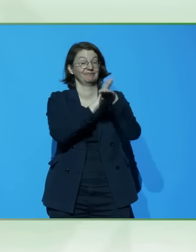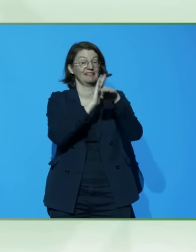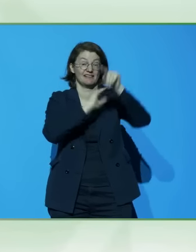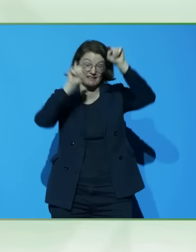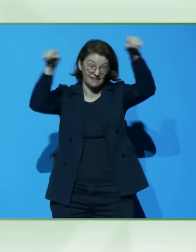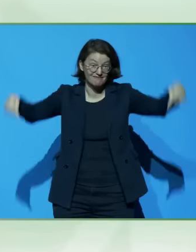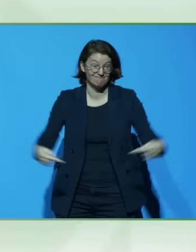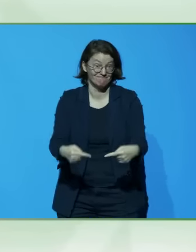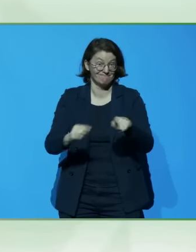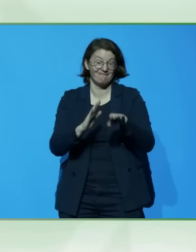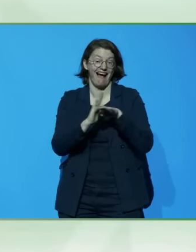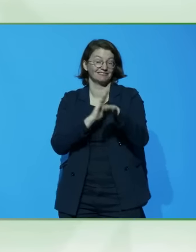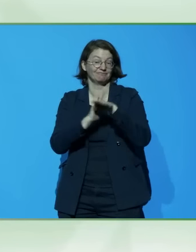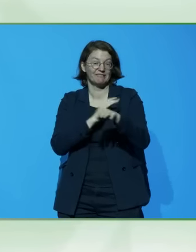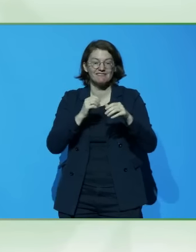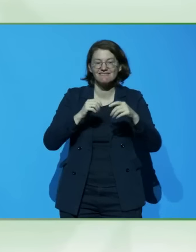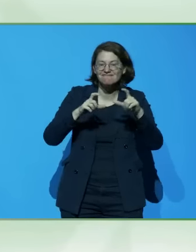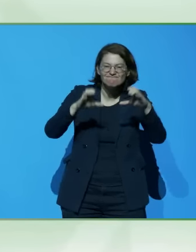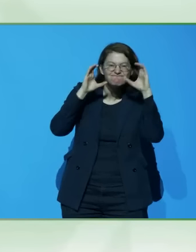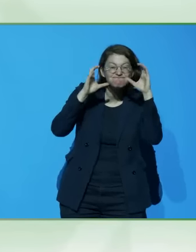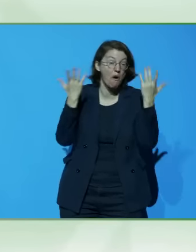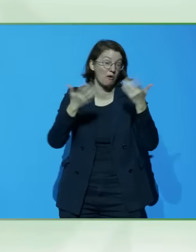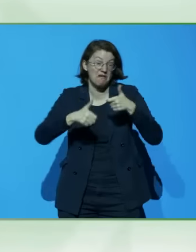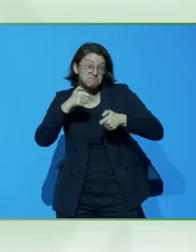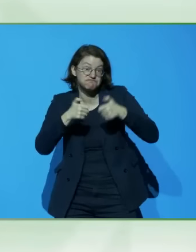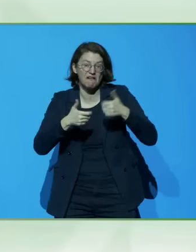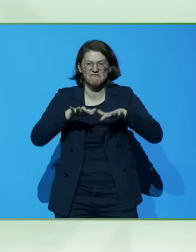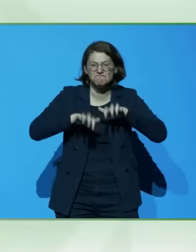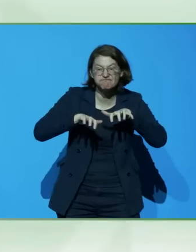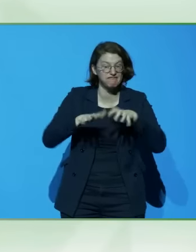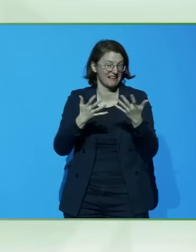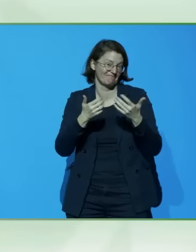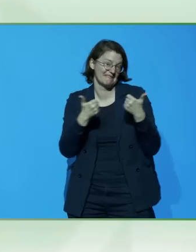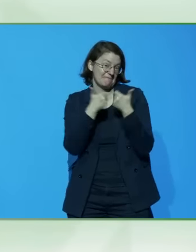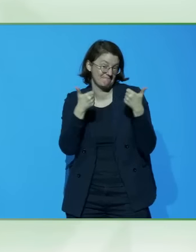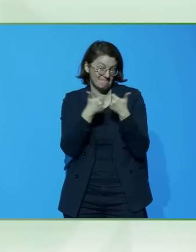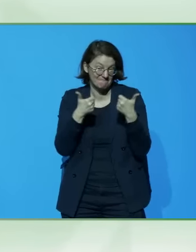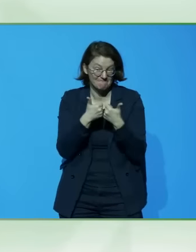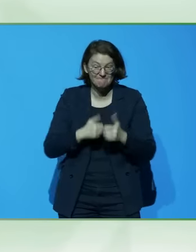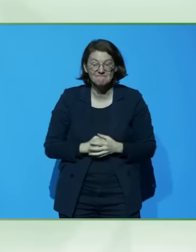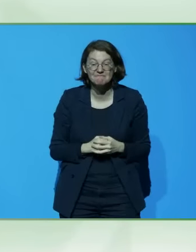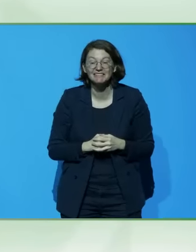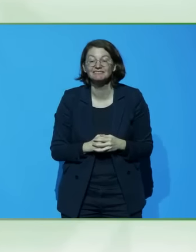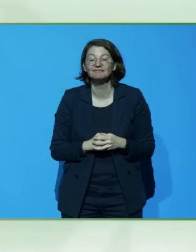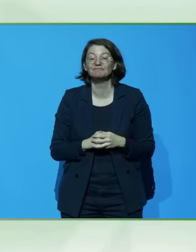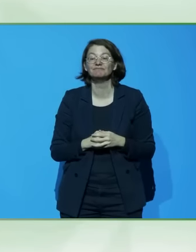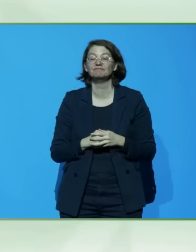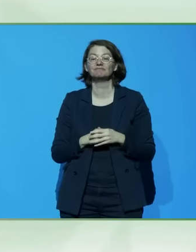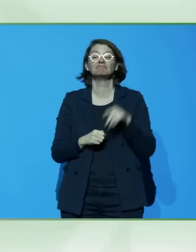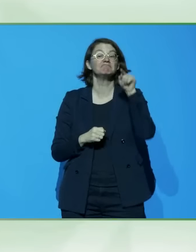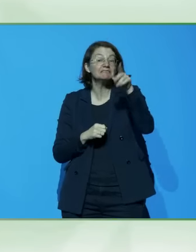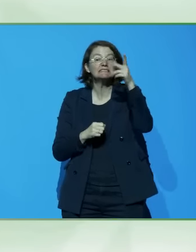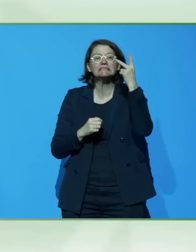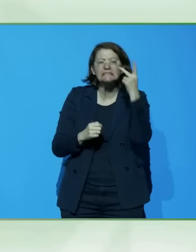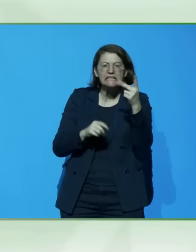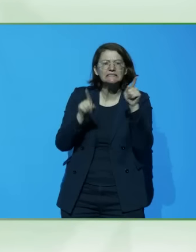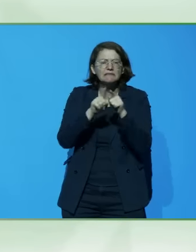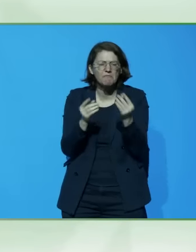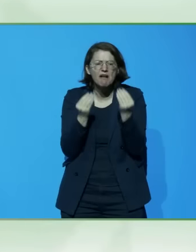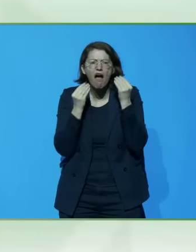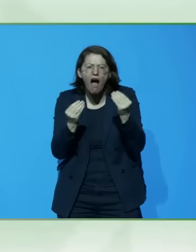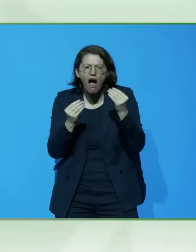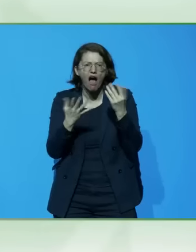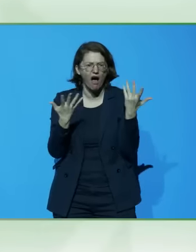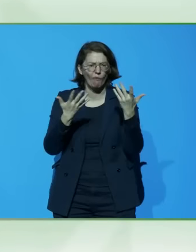we have a variety of gaming times. The first one starting at 11:30, so you can plan 11:30 gaming,